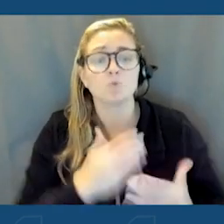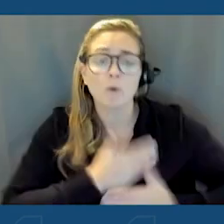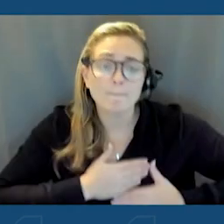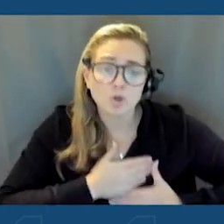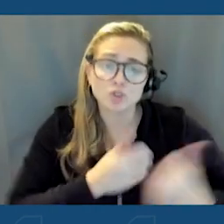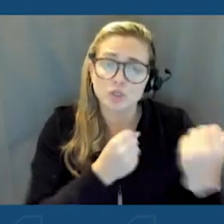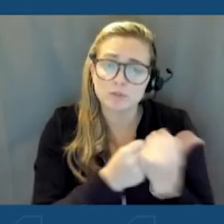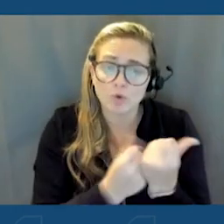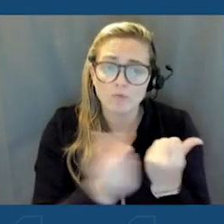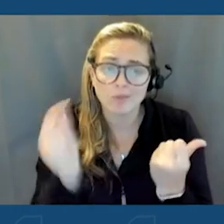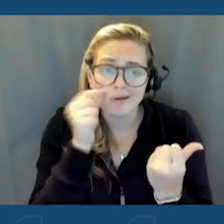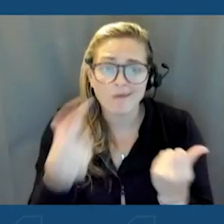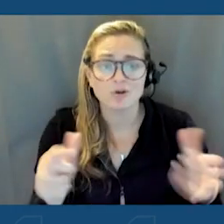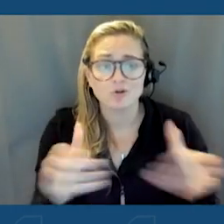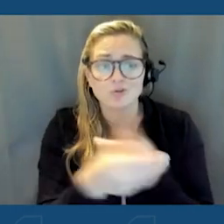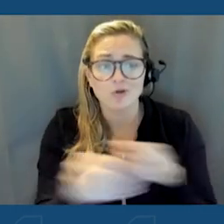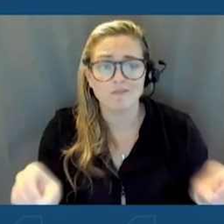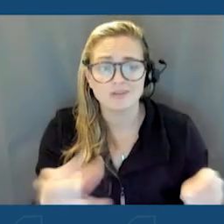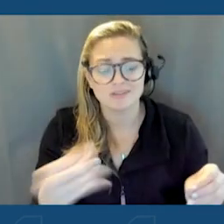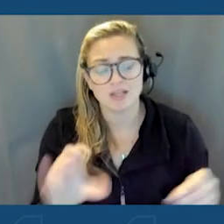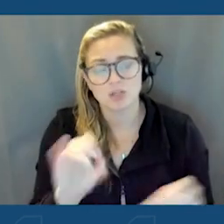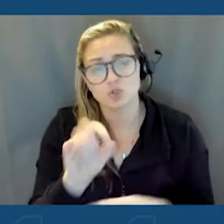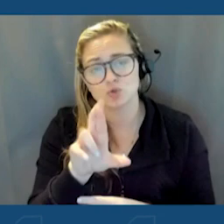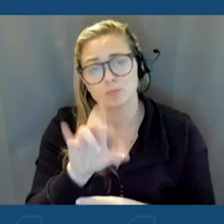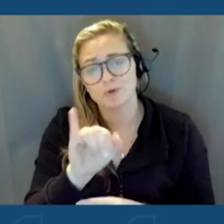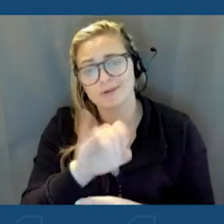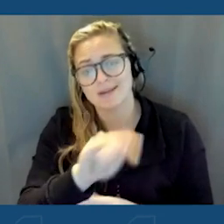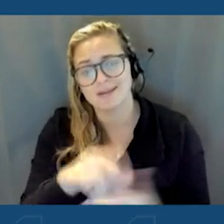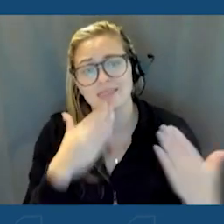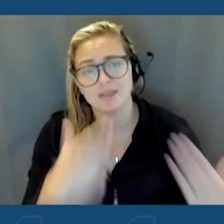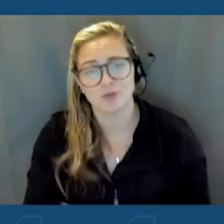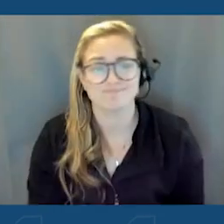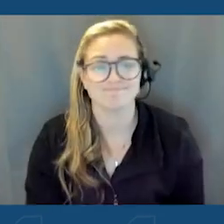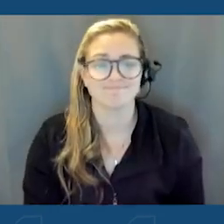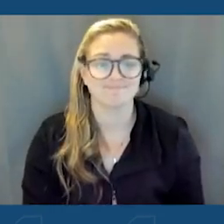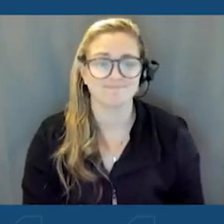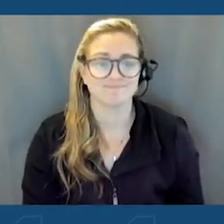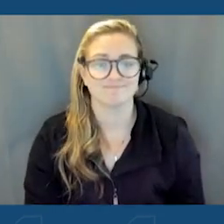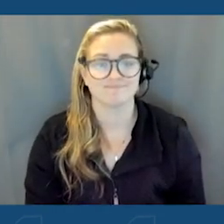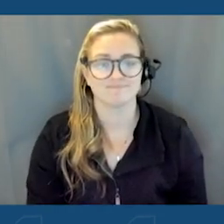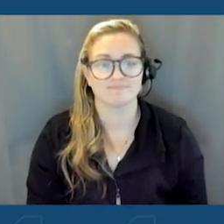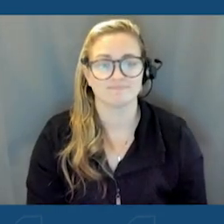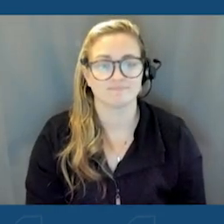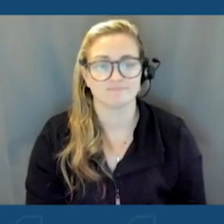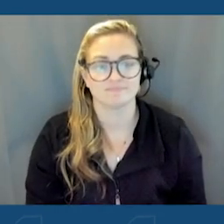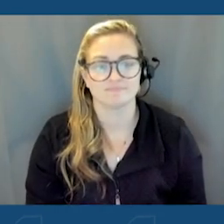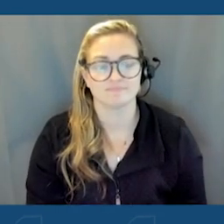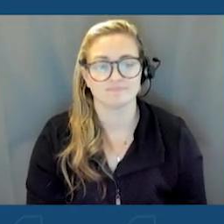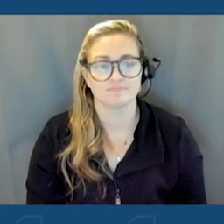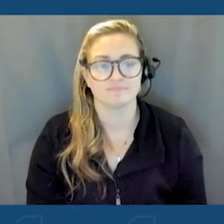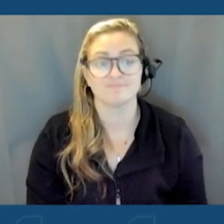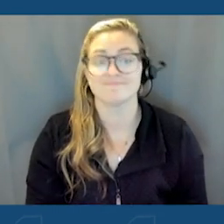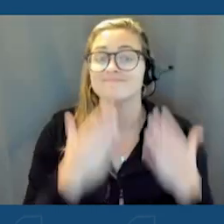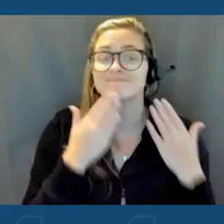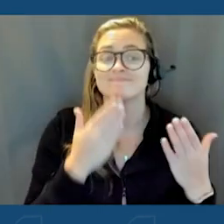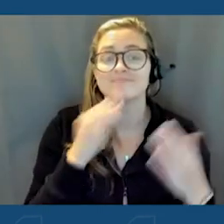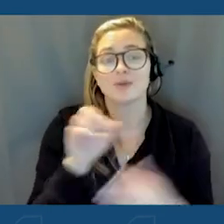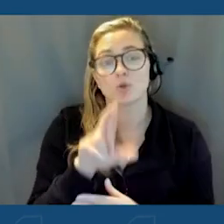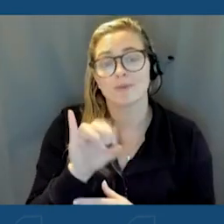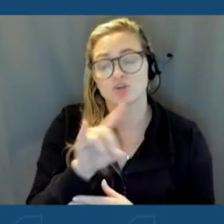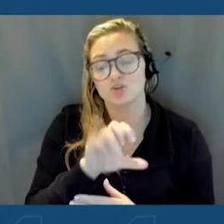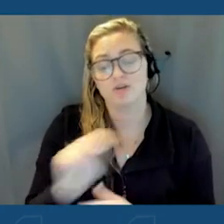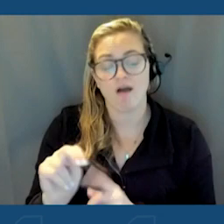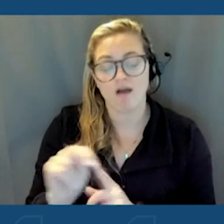office and the superintendent. Thank you. Thank you, Major Dunn, and I